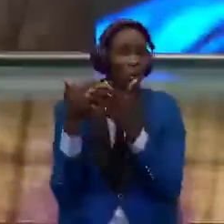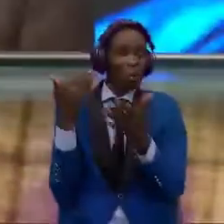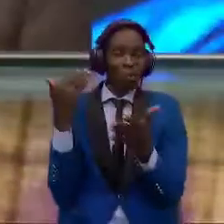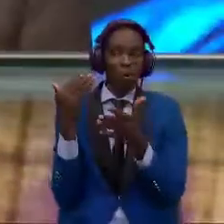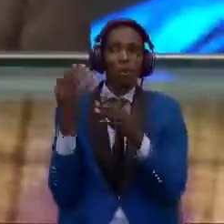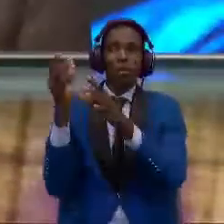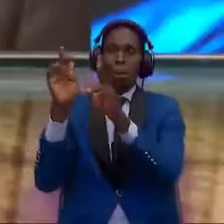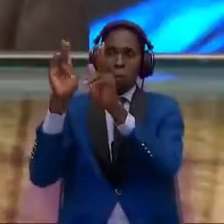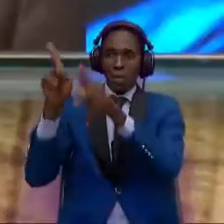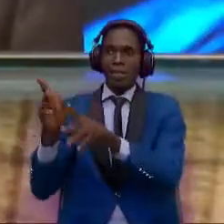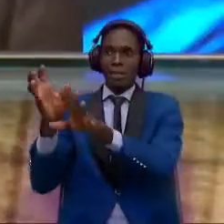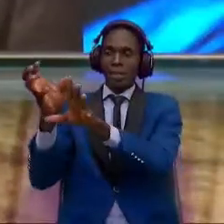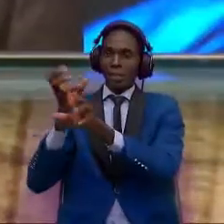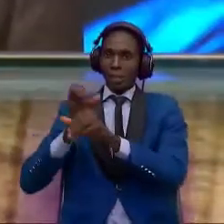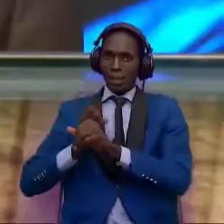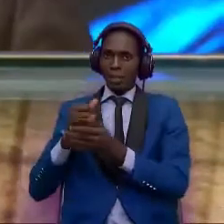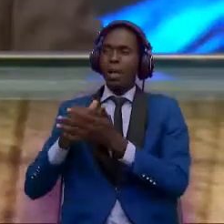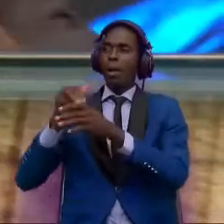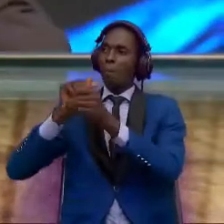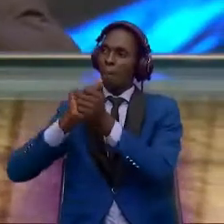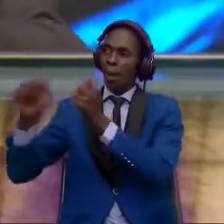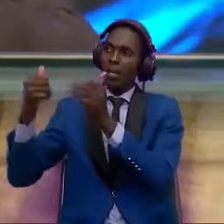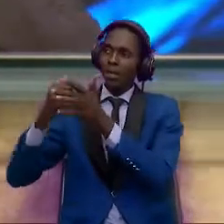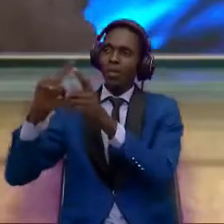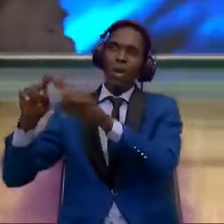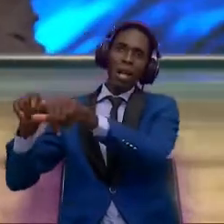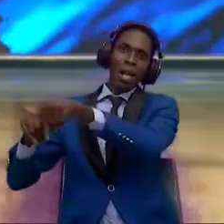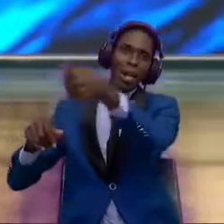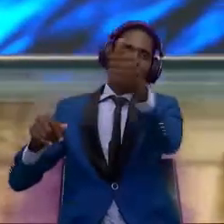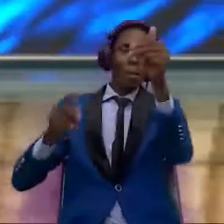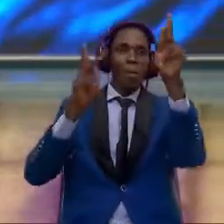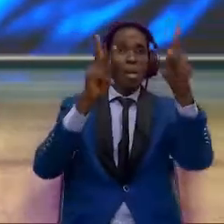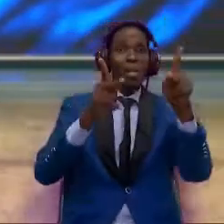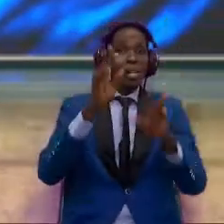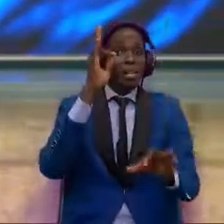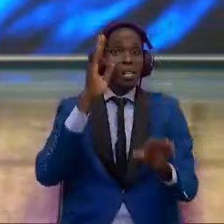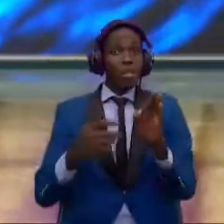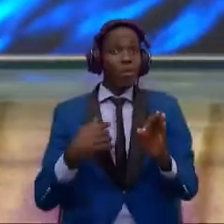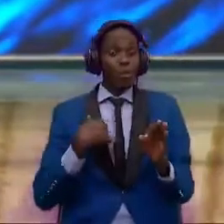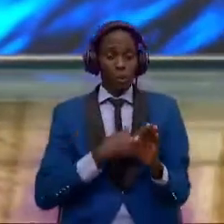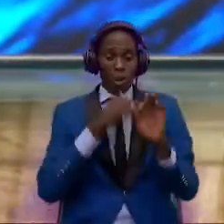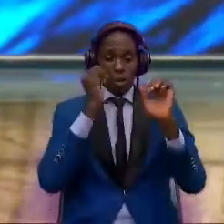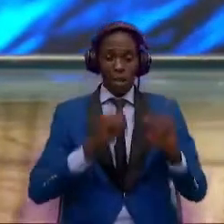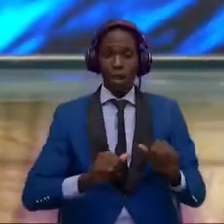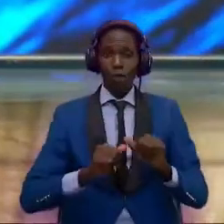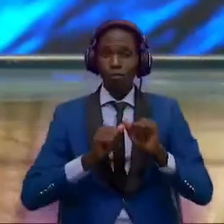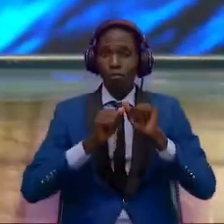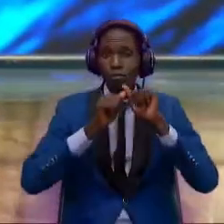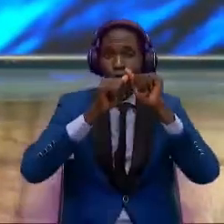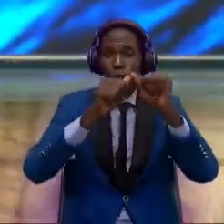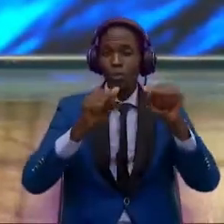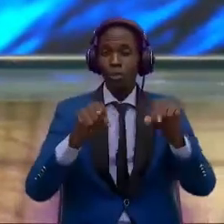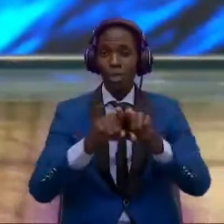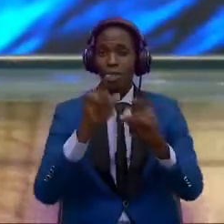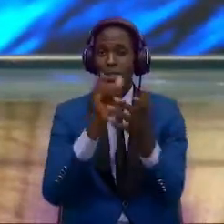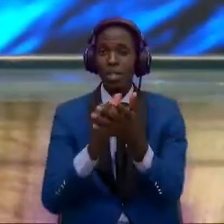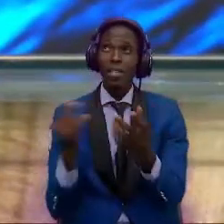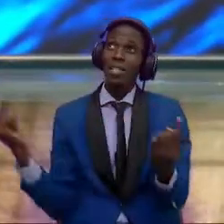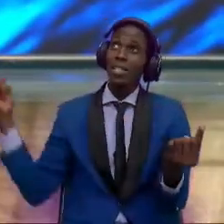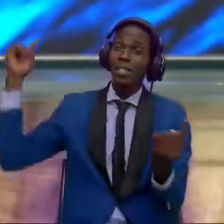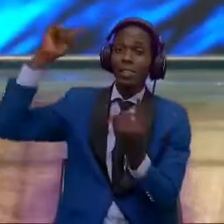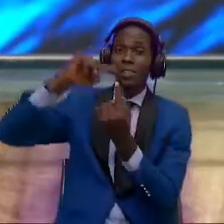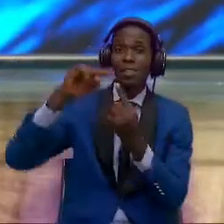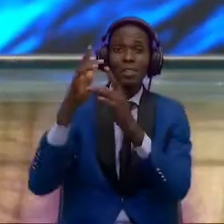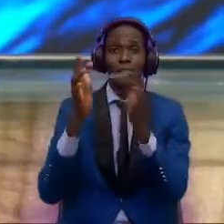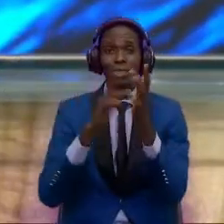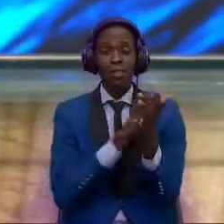somebody else who has not heard, if we can continue that, if Jesus tarries, by